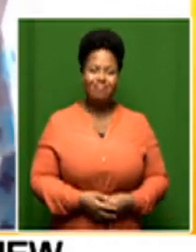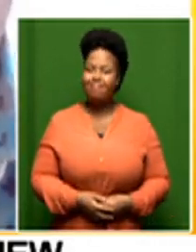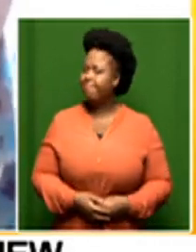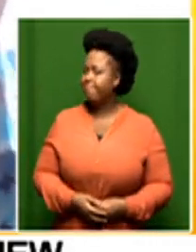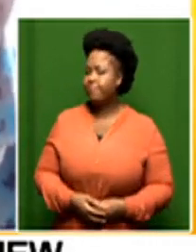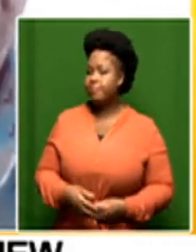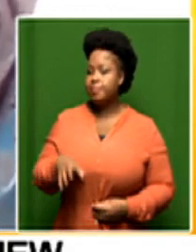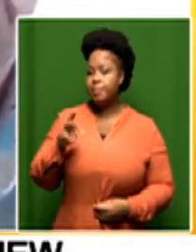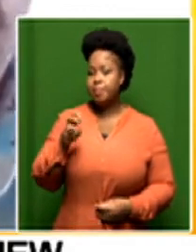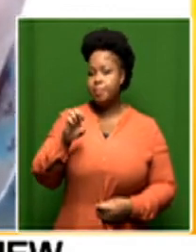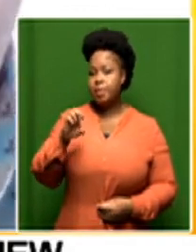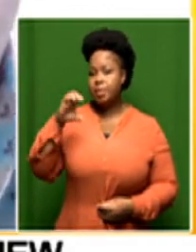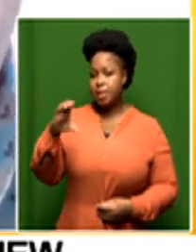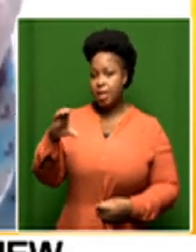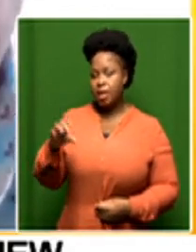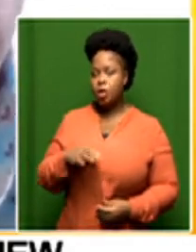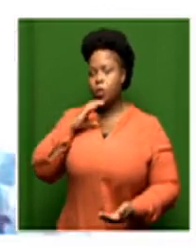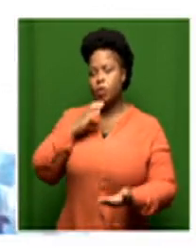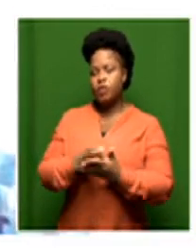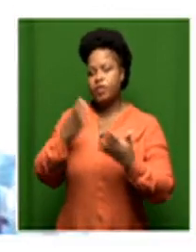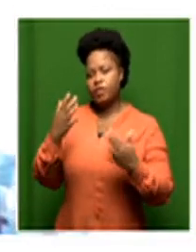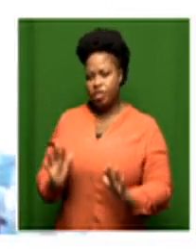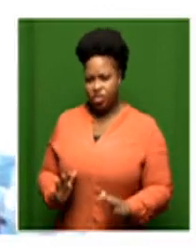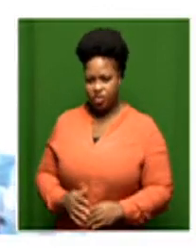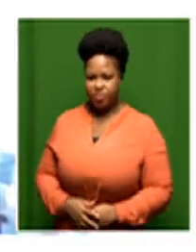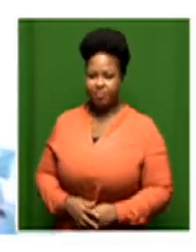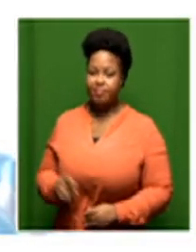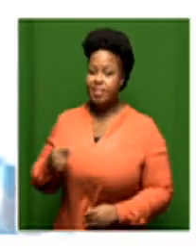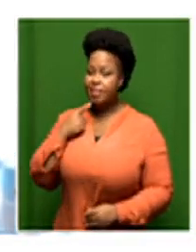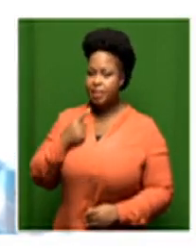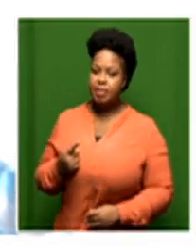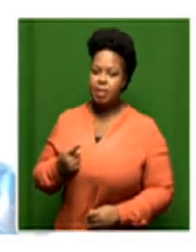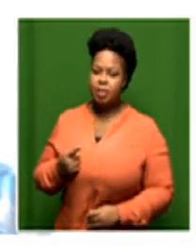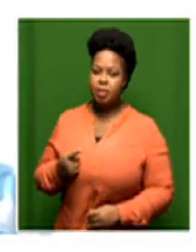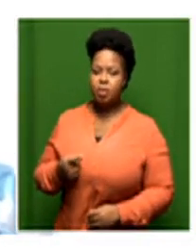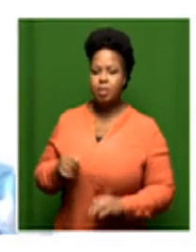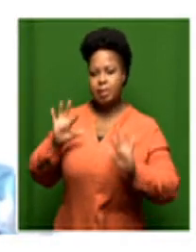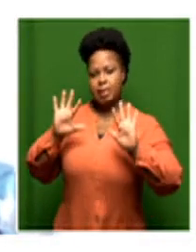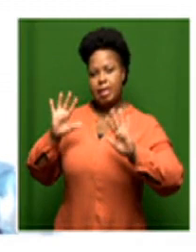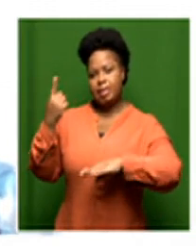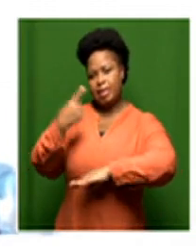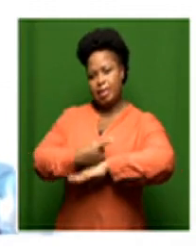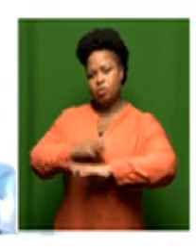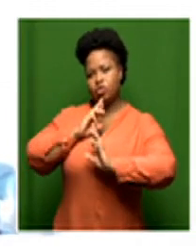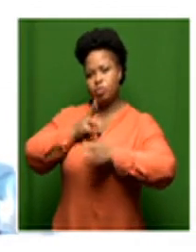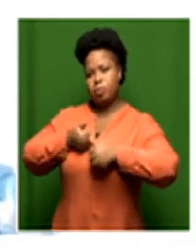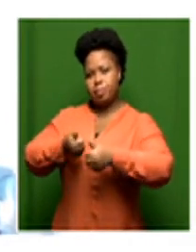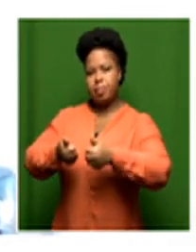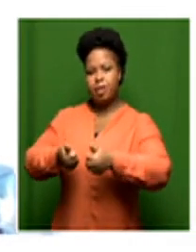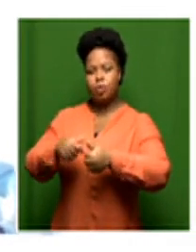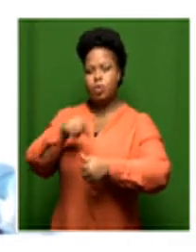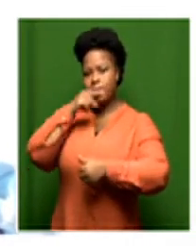The MEC have confirmed that we still have 10 days to respond to this